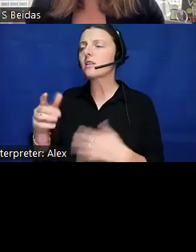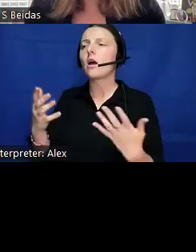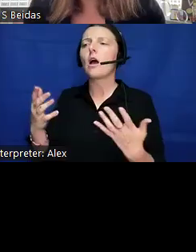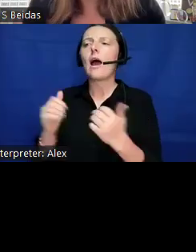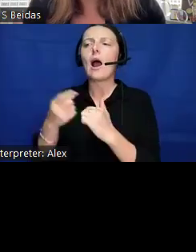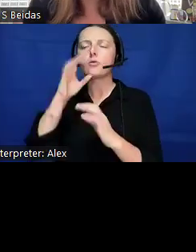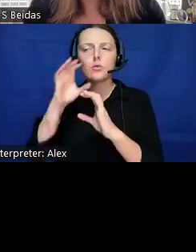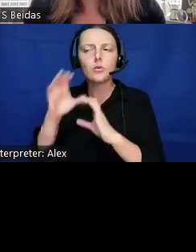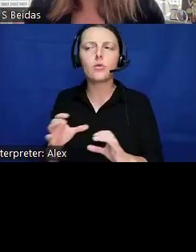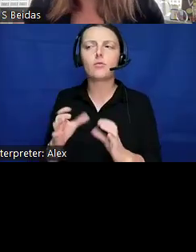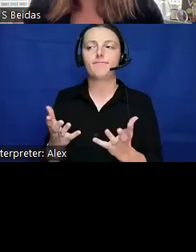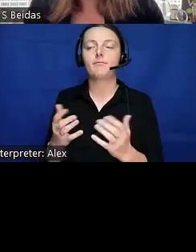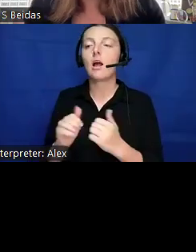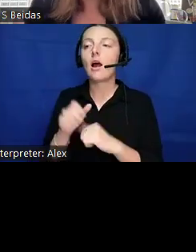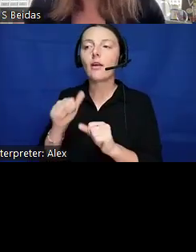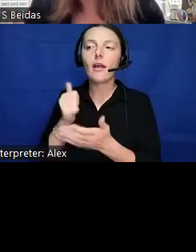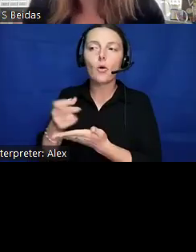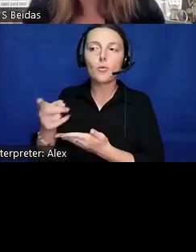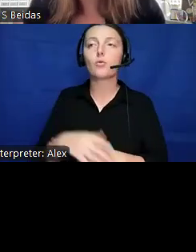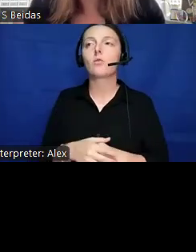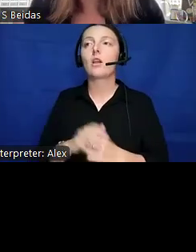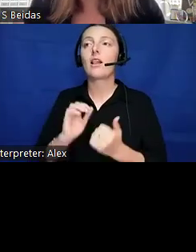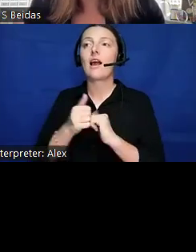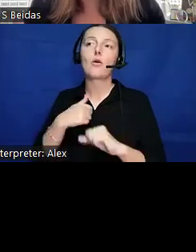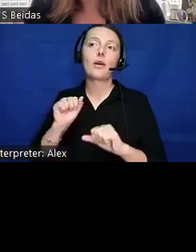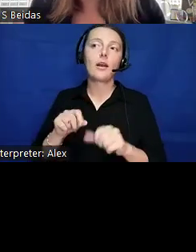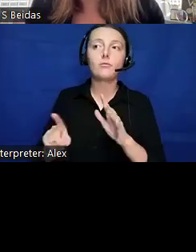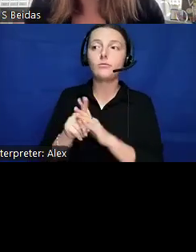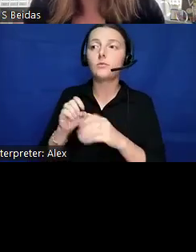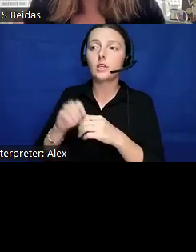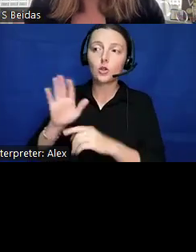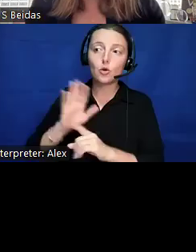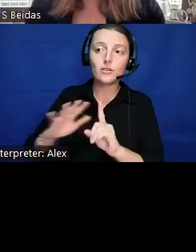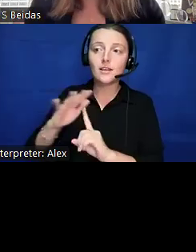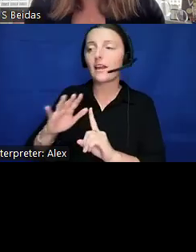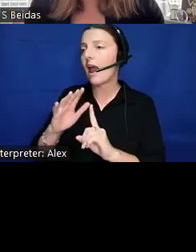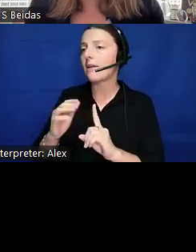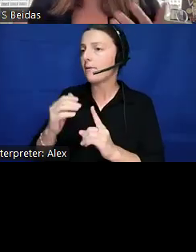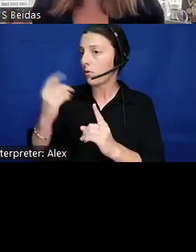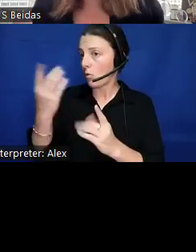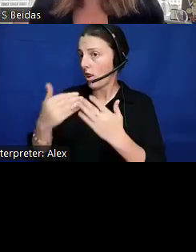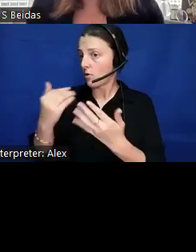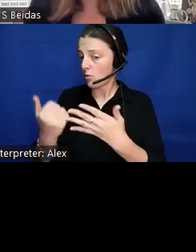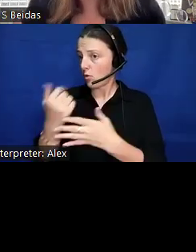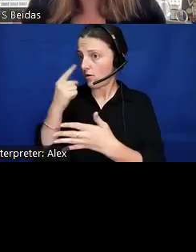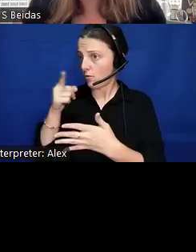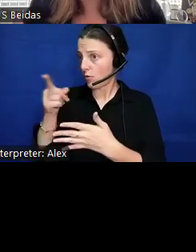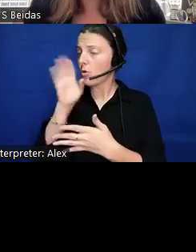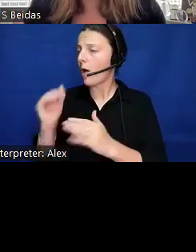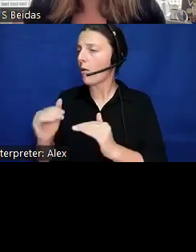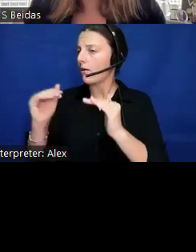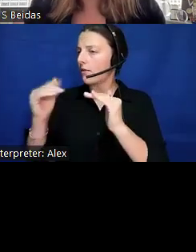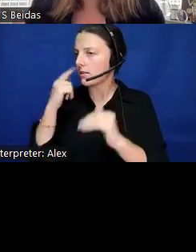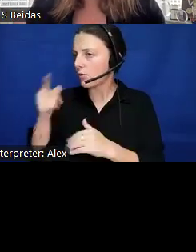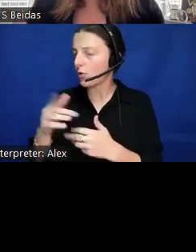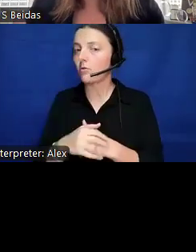for you? How can I embed within your setting and advance a priority that is important to you? And what am I not seeing? What are the